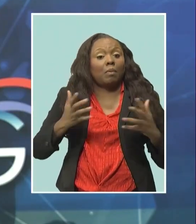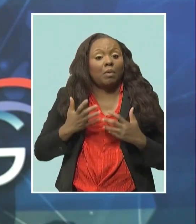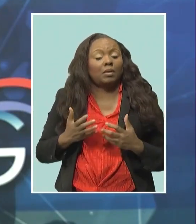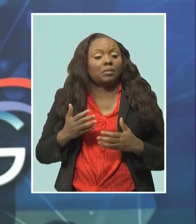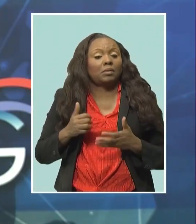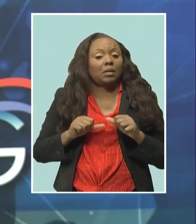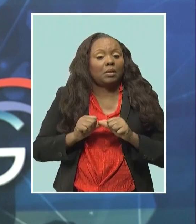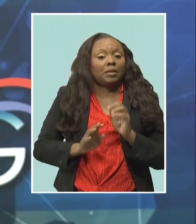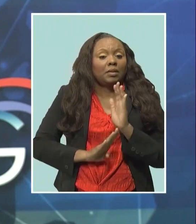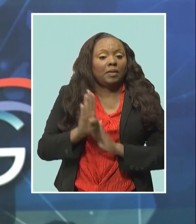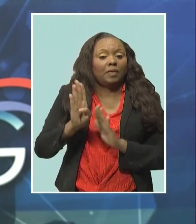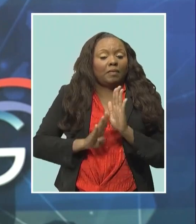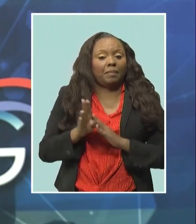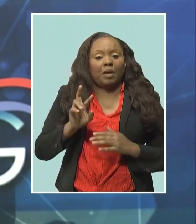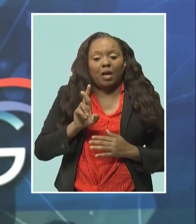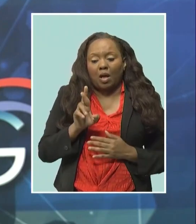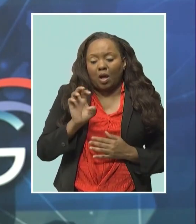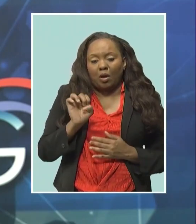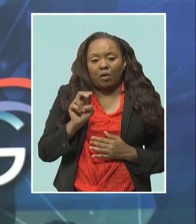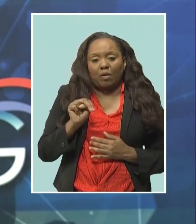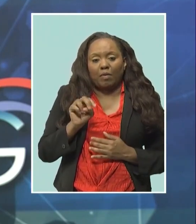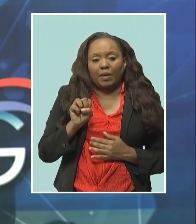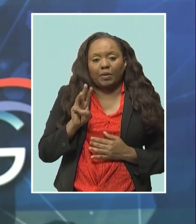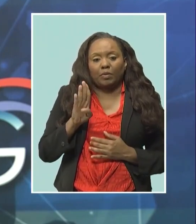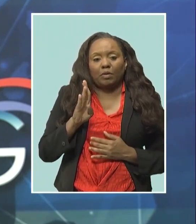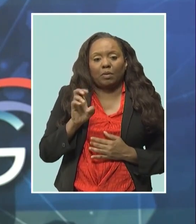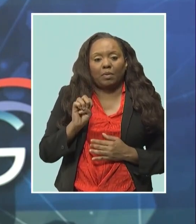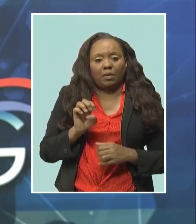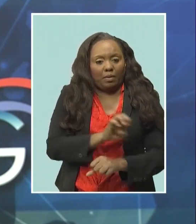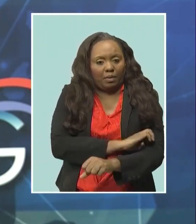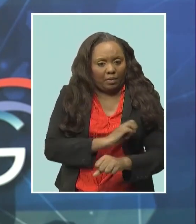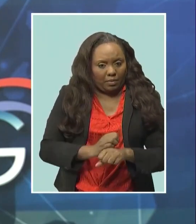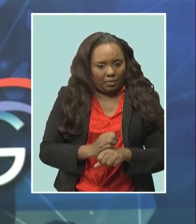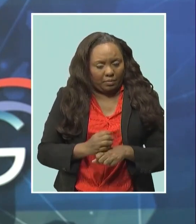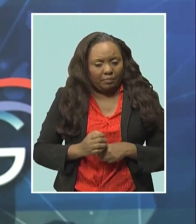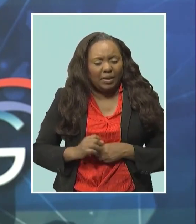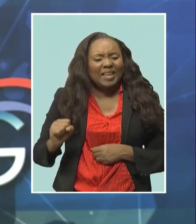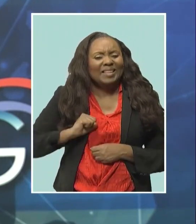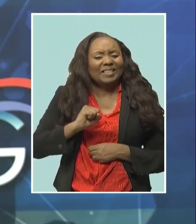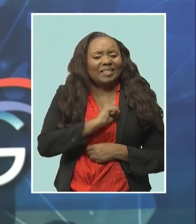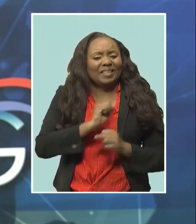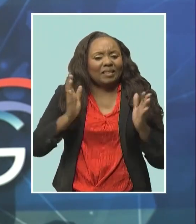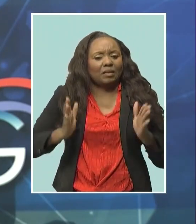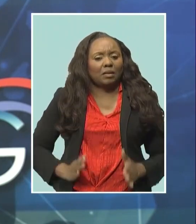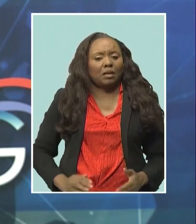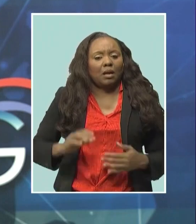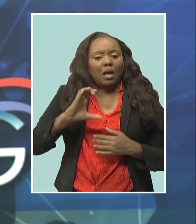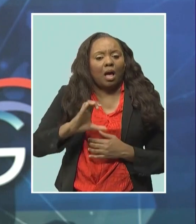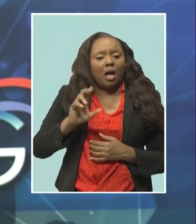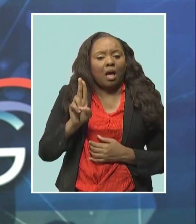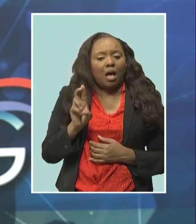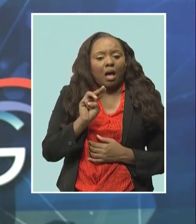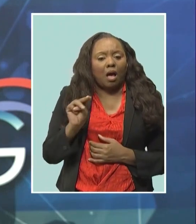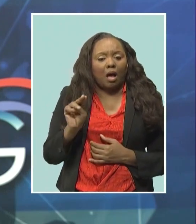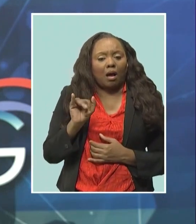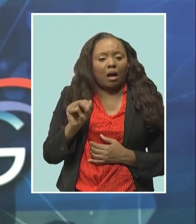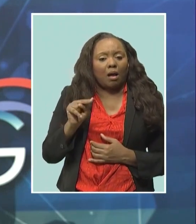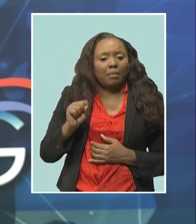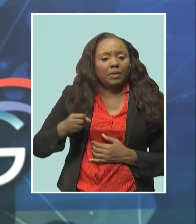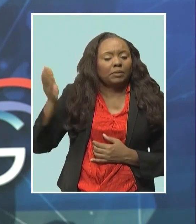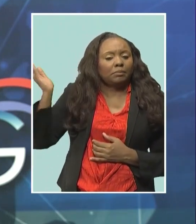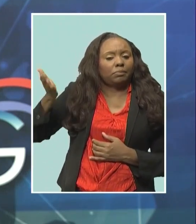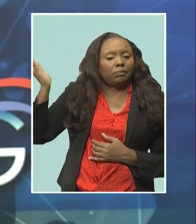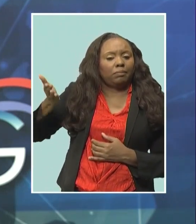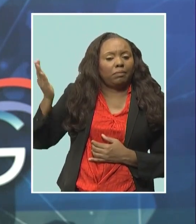energy. Minister of Energy and Business Development, Senator Lisa Cummins, made the comment as she delivered the feature address at the launch